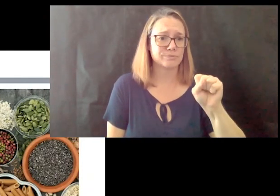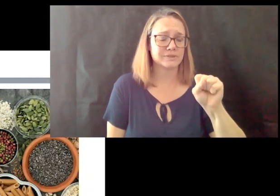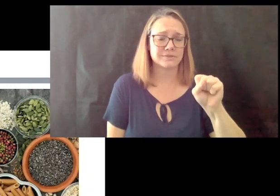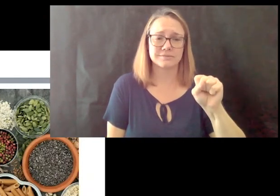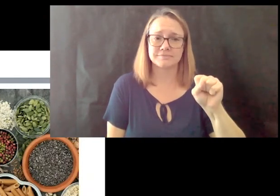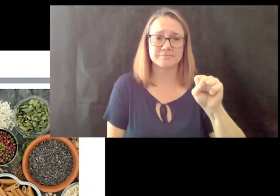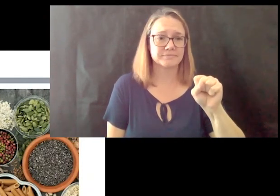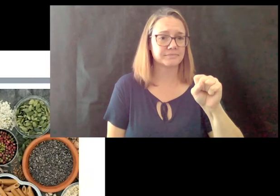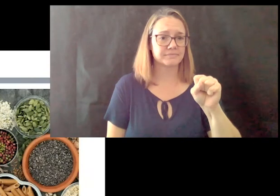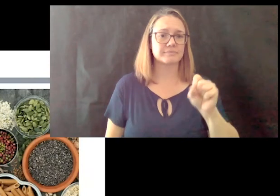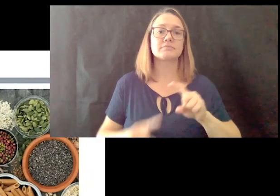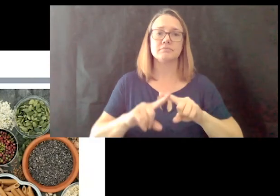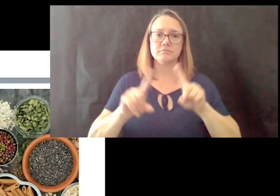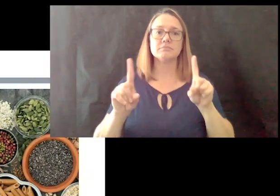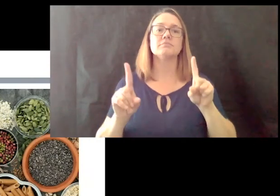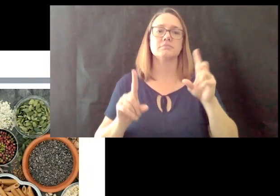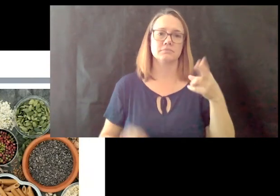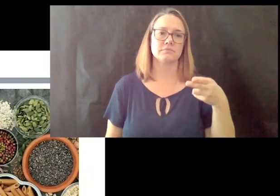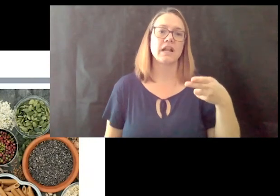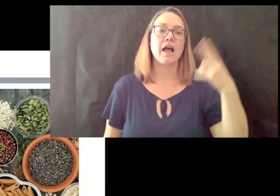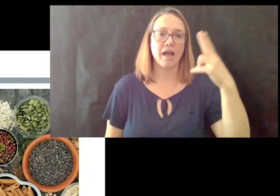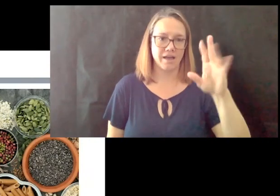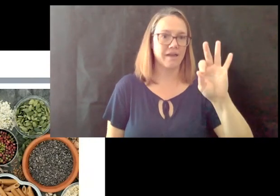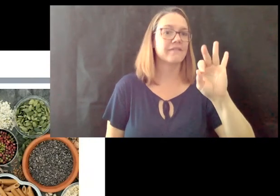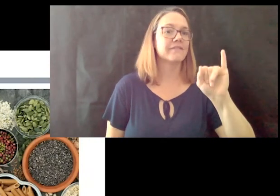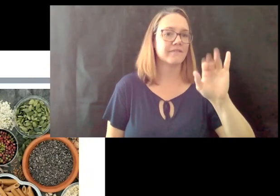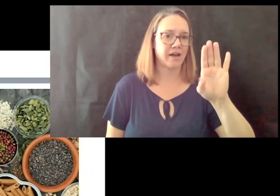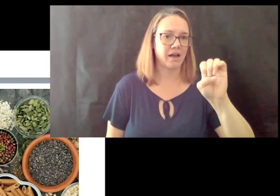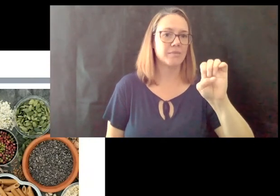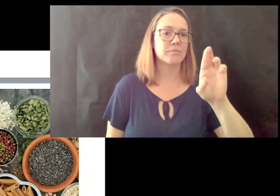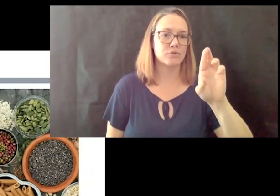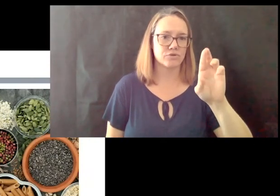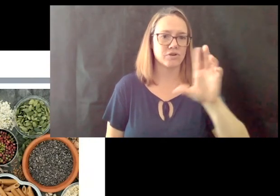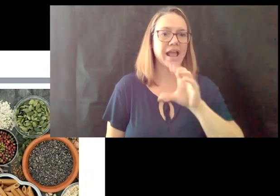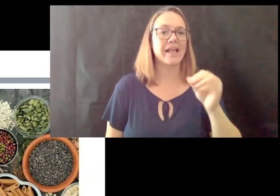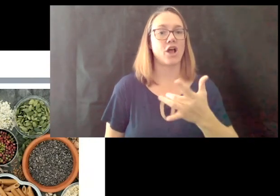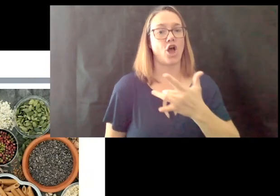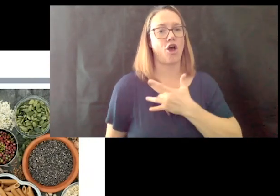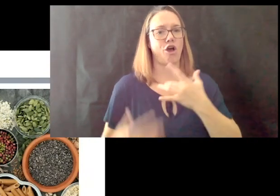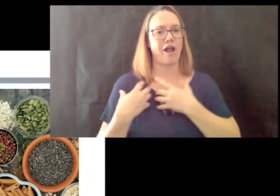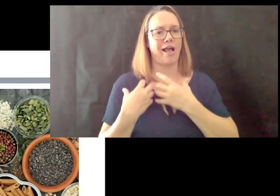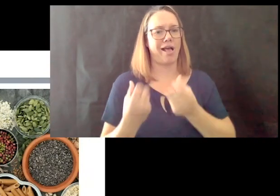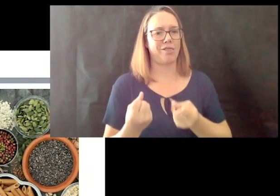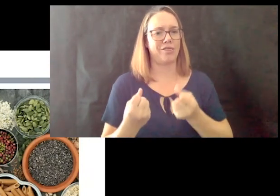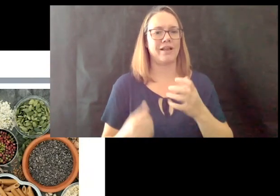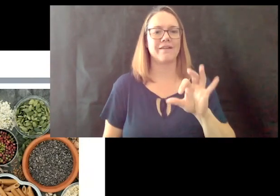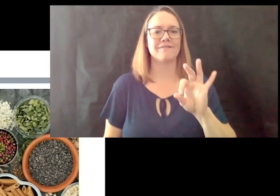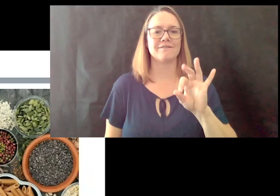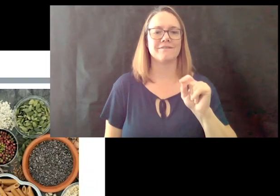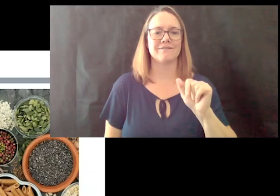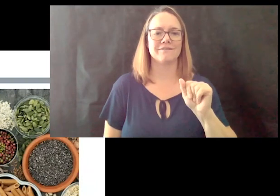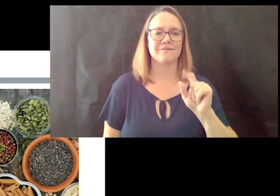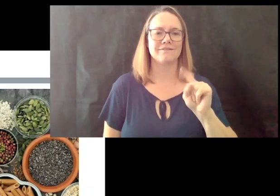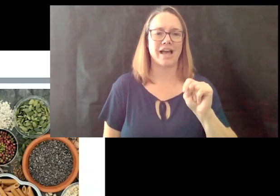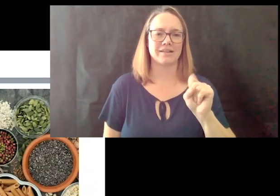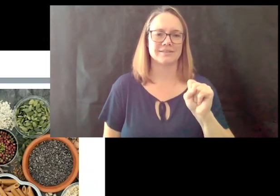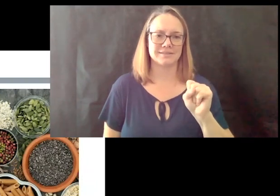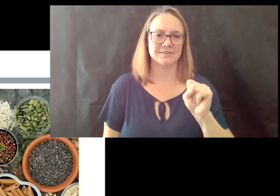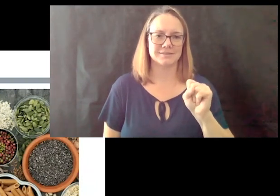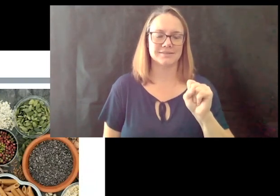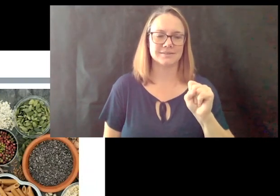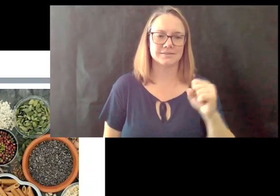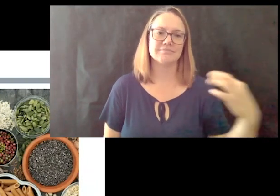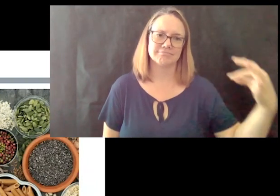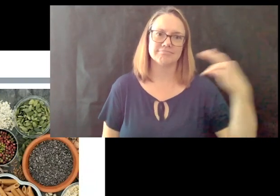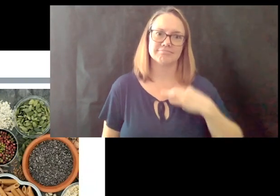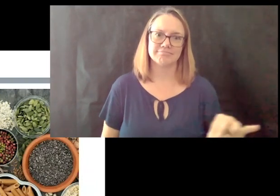carbohydrates, but they are high in fiber and heart-healthy fats. And so these are beneficial in more ways than